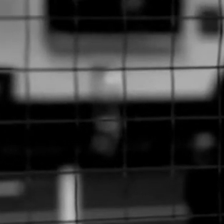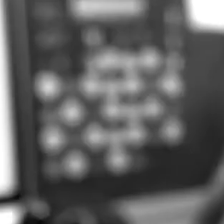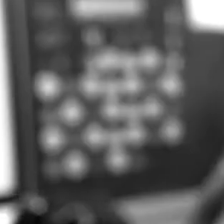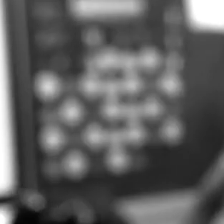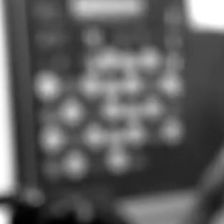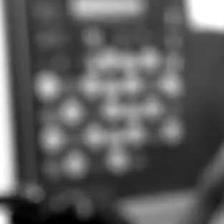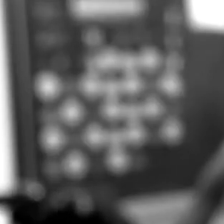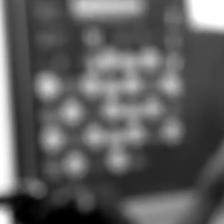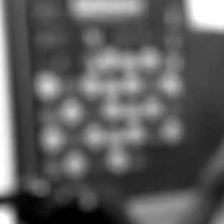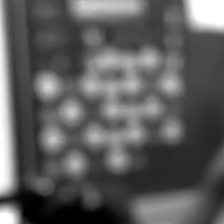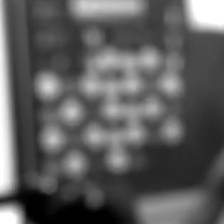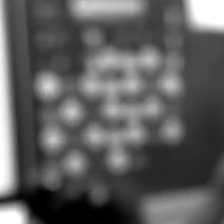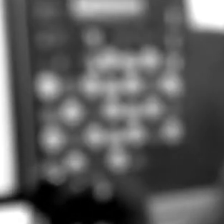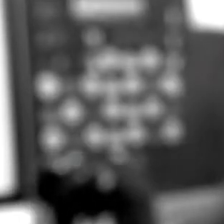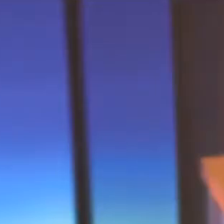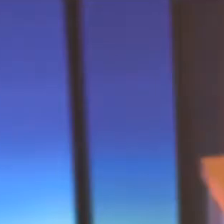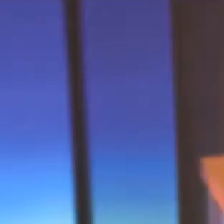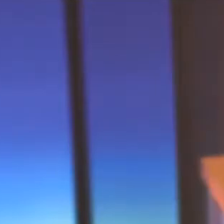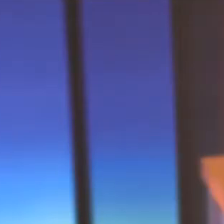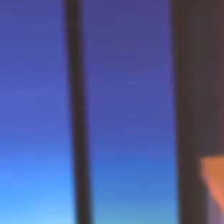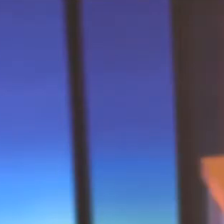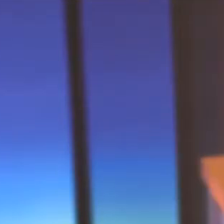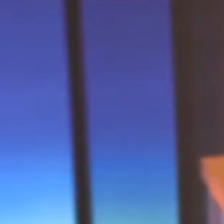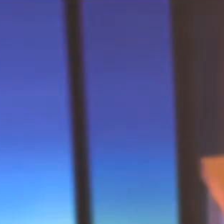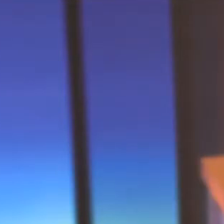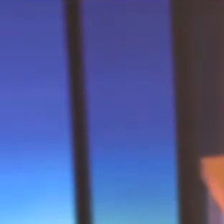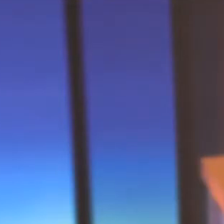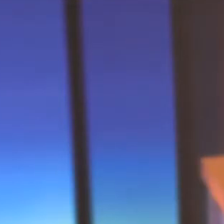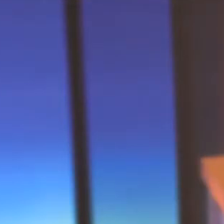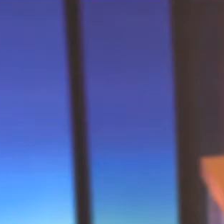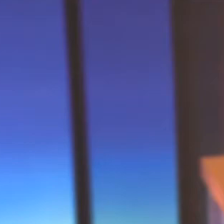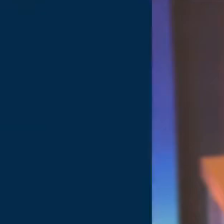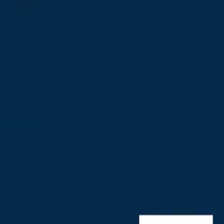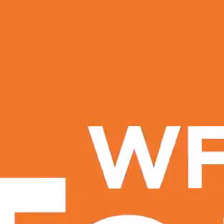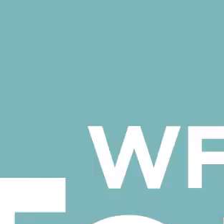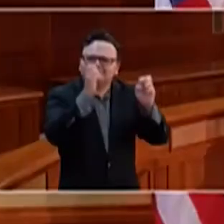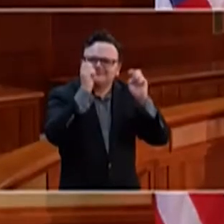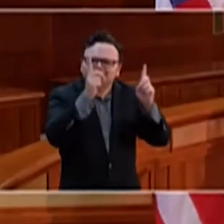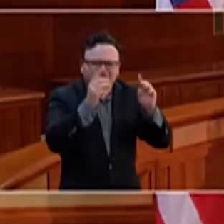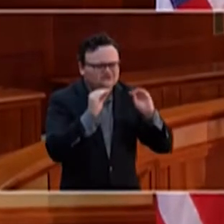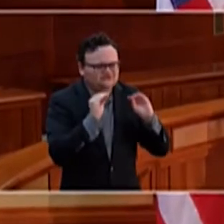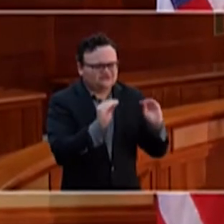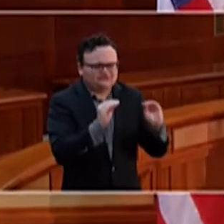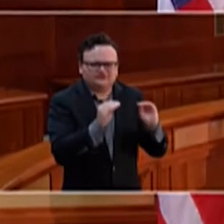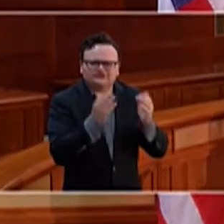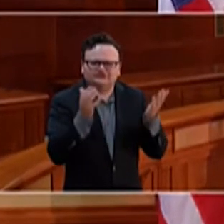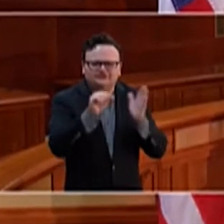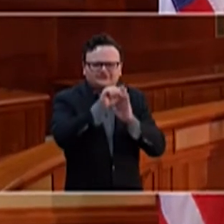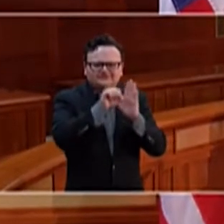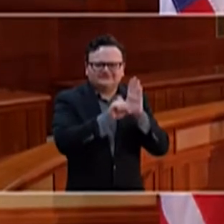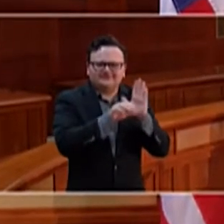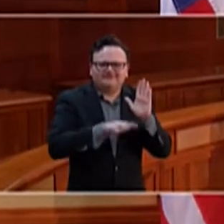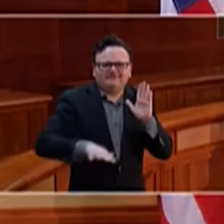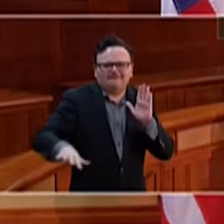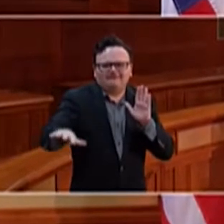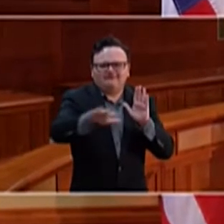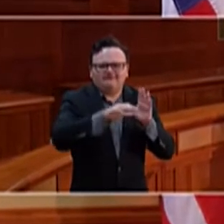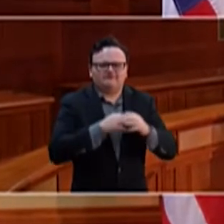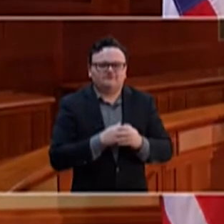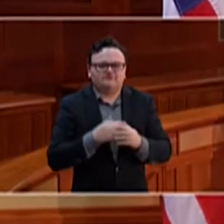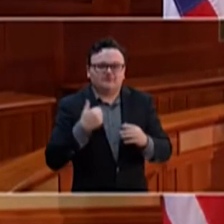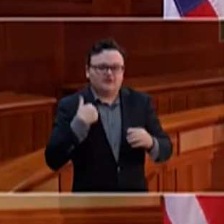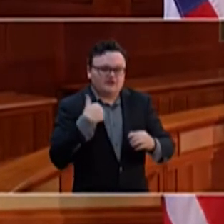their kids back to the classroom. It's an issue that has left so many parents divided. Our fight against COVID shouldn't lead us to deprive our